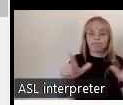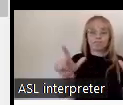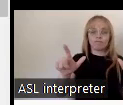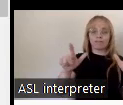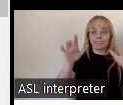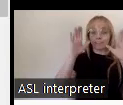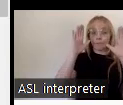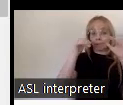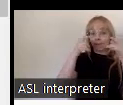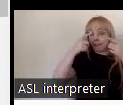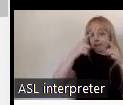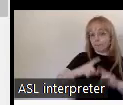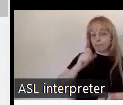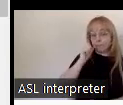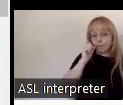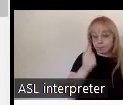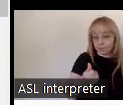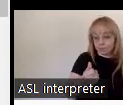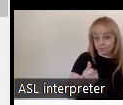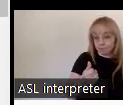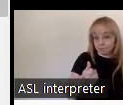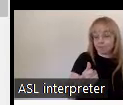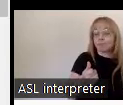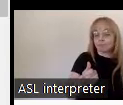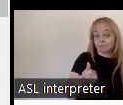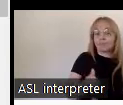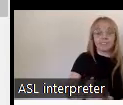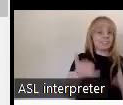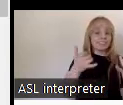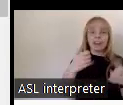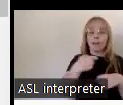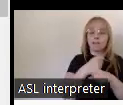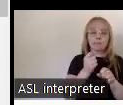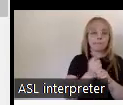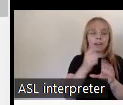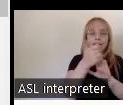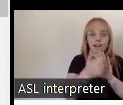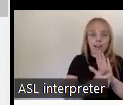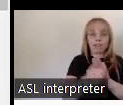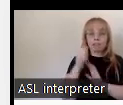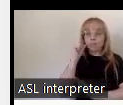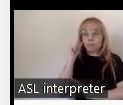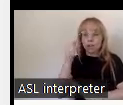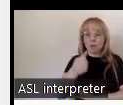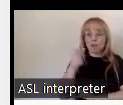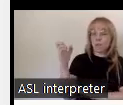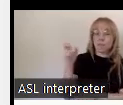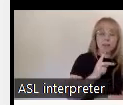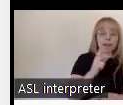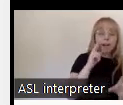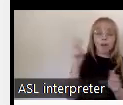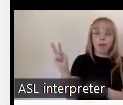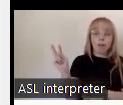to happen tomorrow. So today, create your Vault account. Tomorrow, come back and look at a new